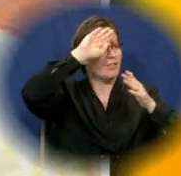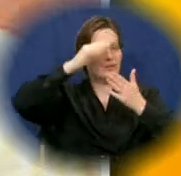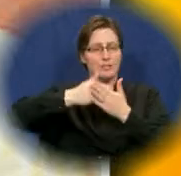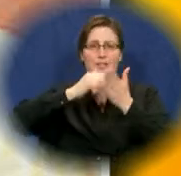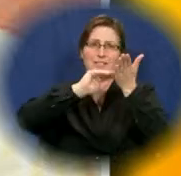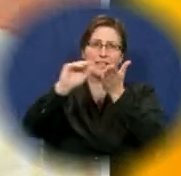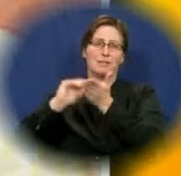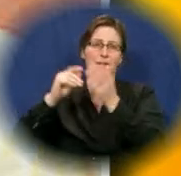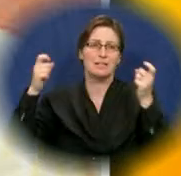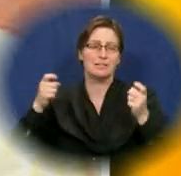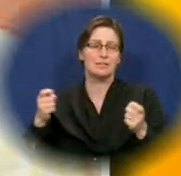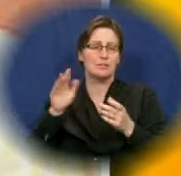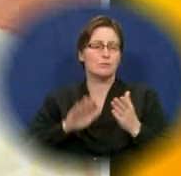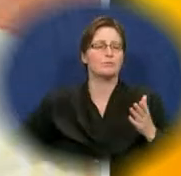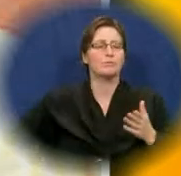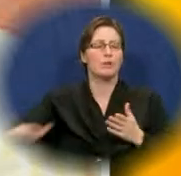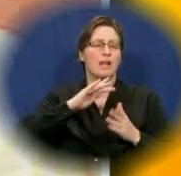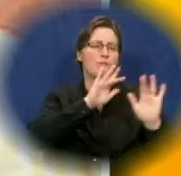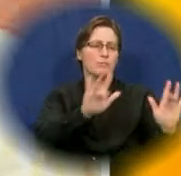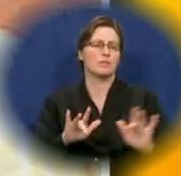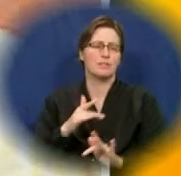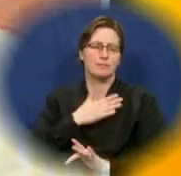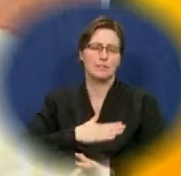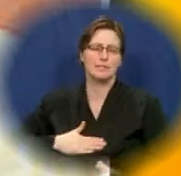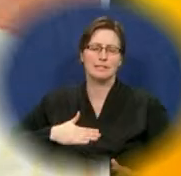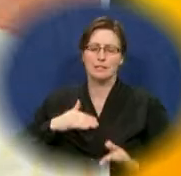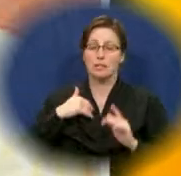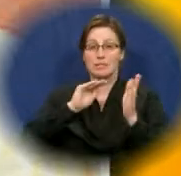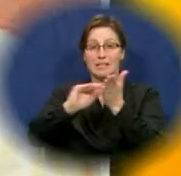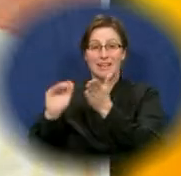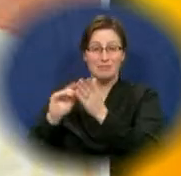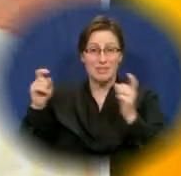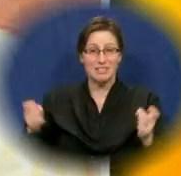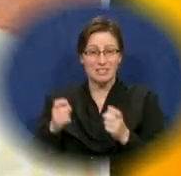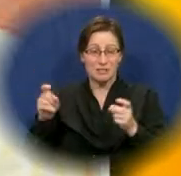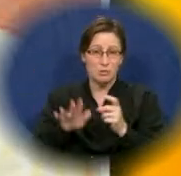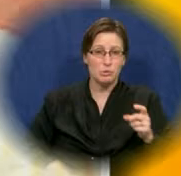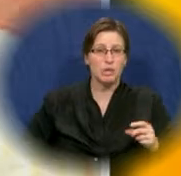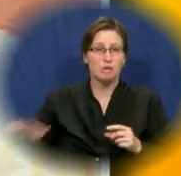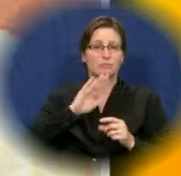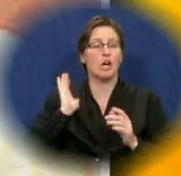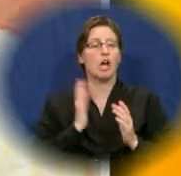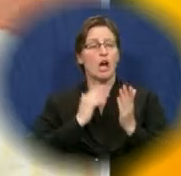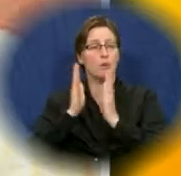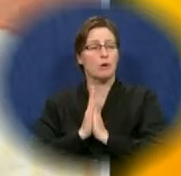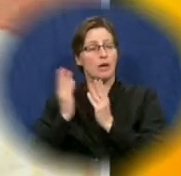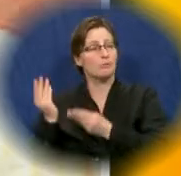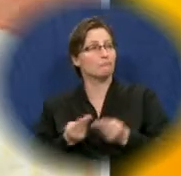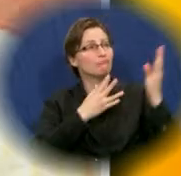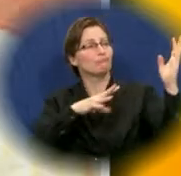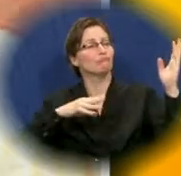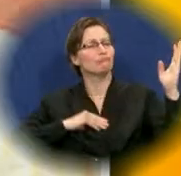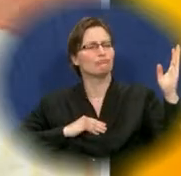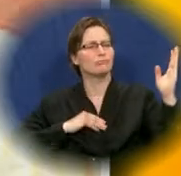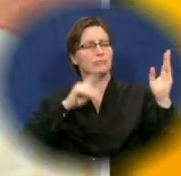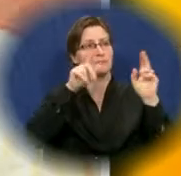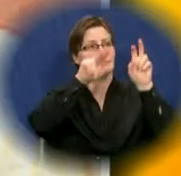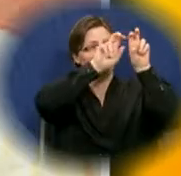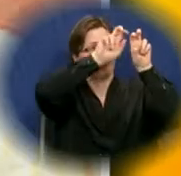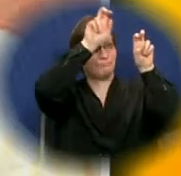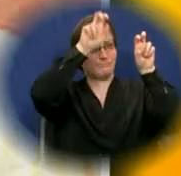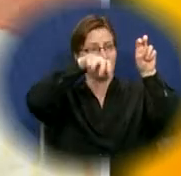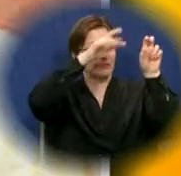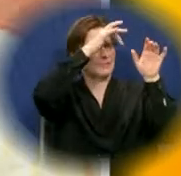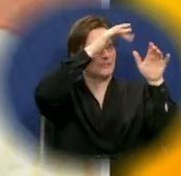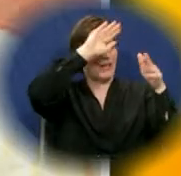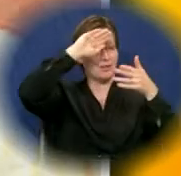the sins of the world, have mercy on us. You take away the sins of the world, receive our prayer. You are seated at the right hand